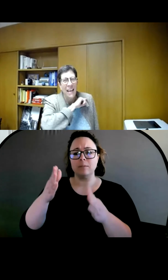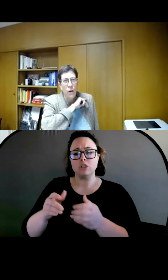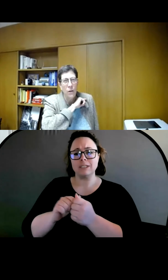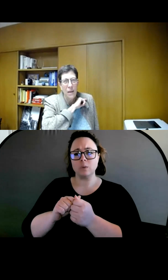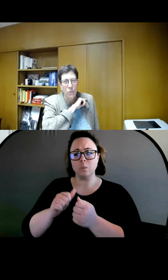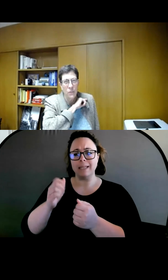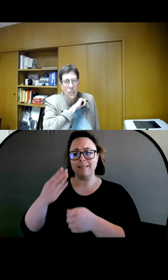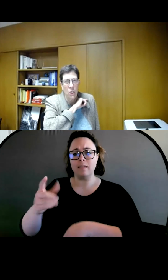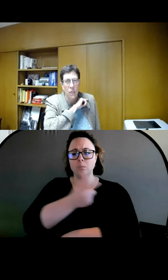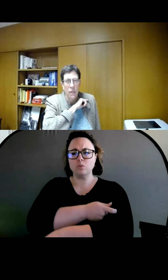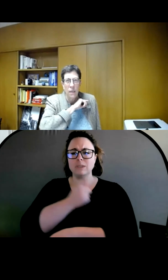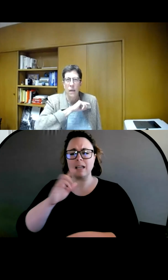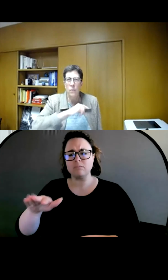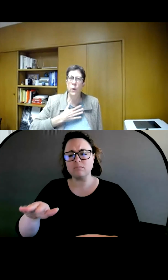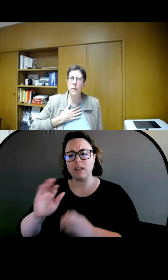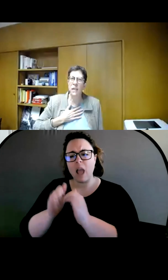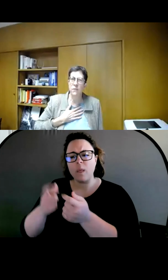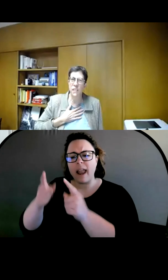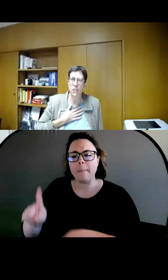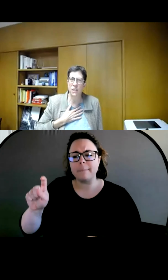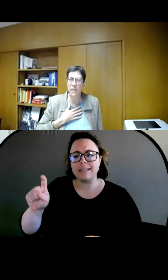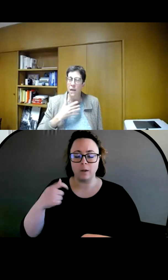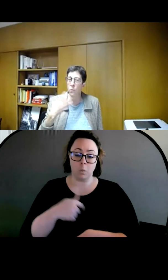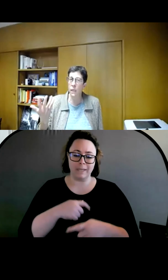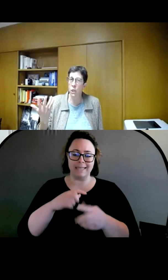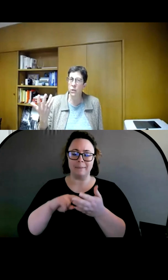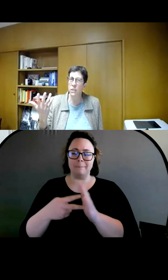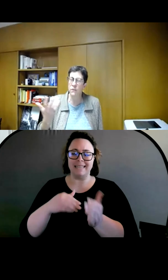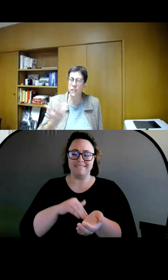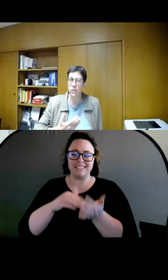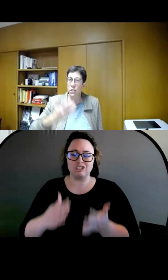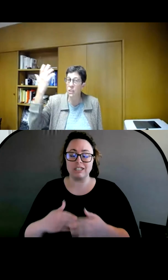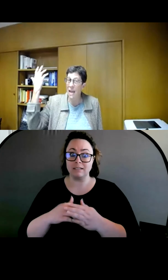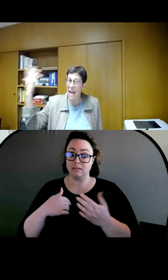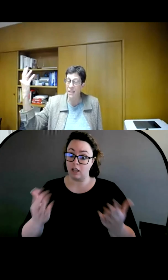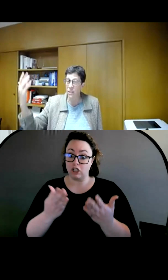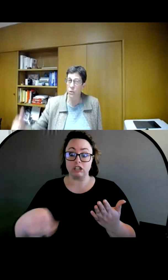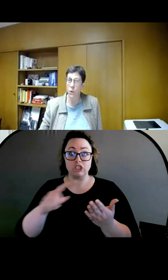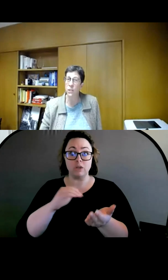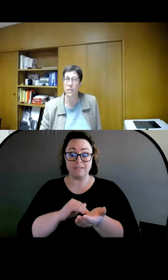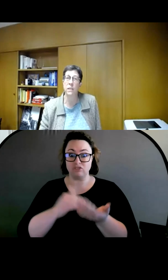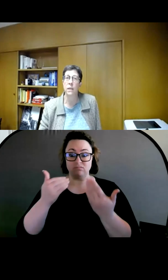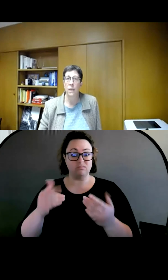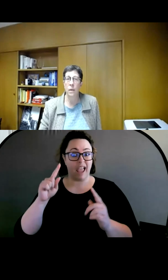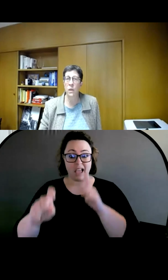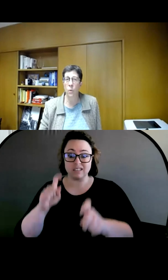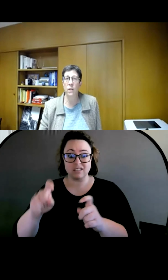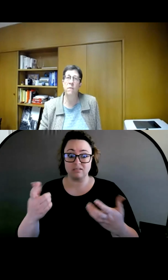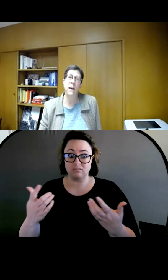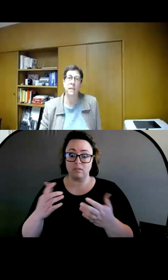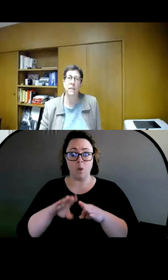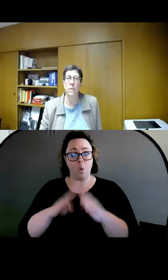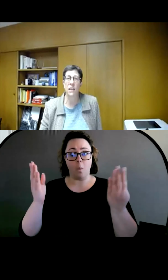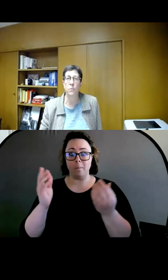hey, how did that bruise occur? We meaning physicians. And I'm really encouraging physicians to just ask the question and be open